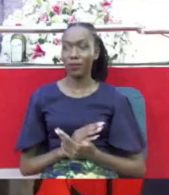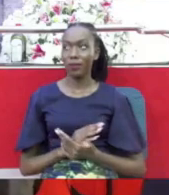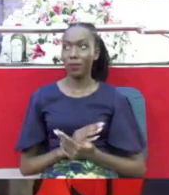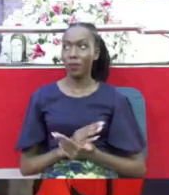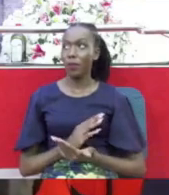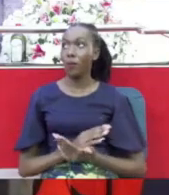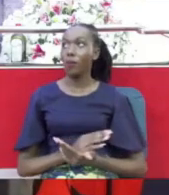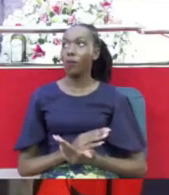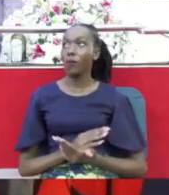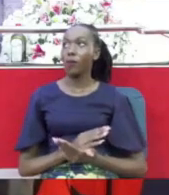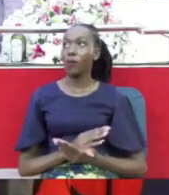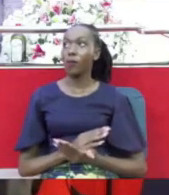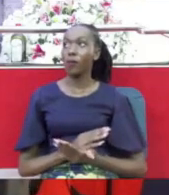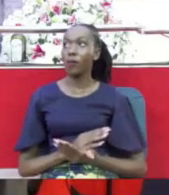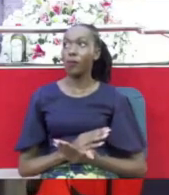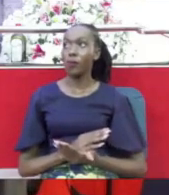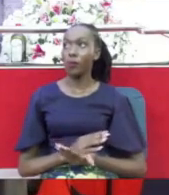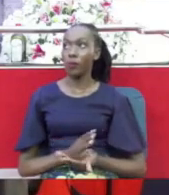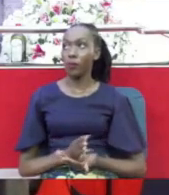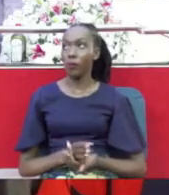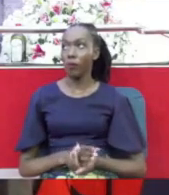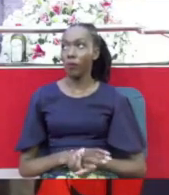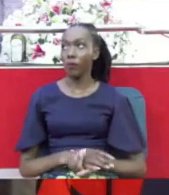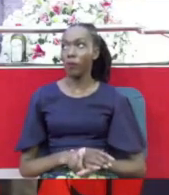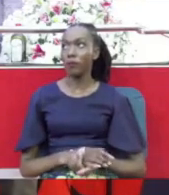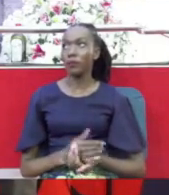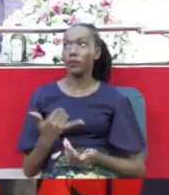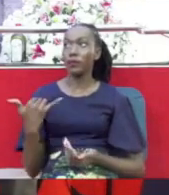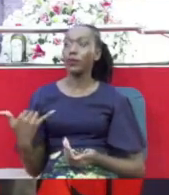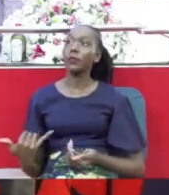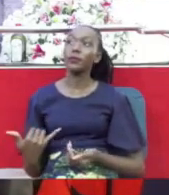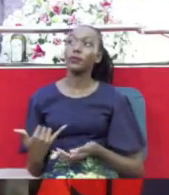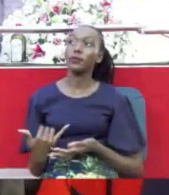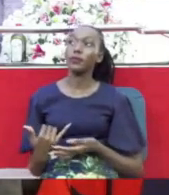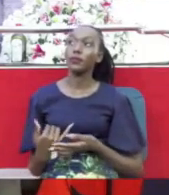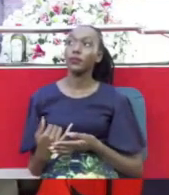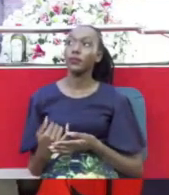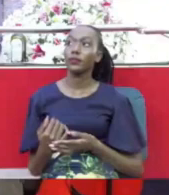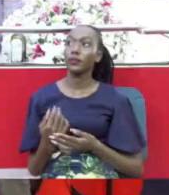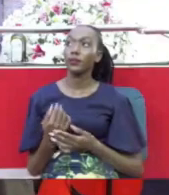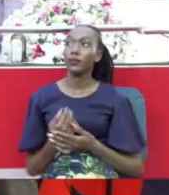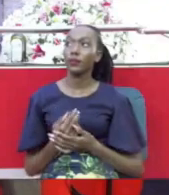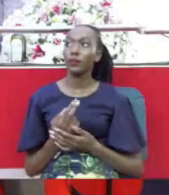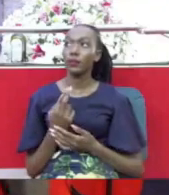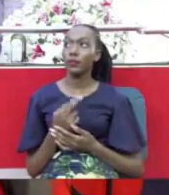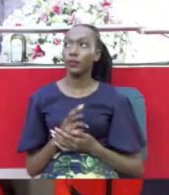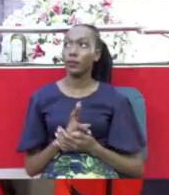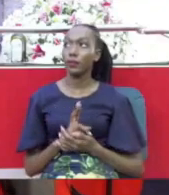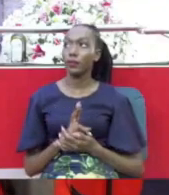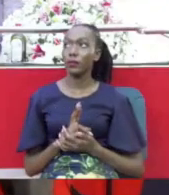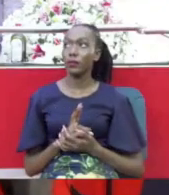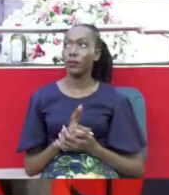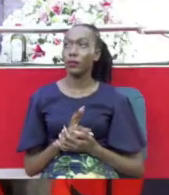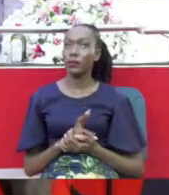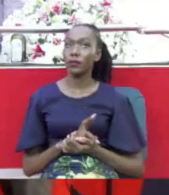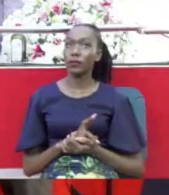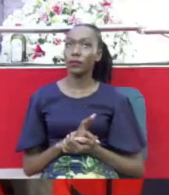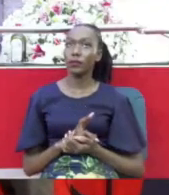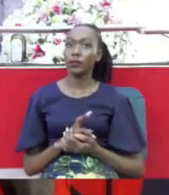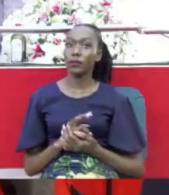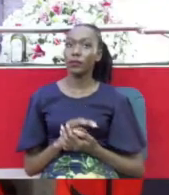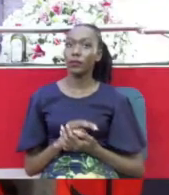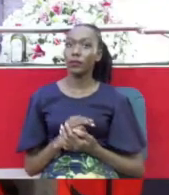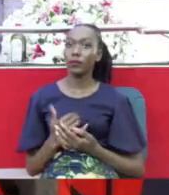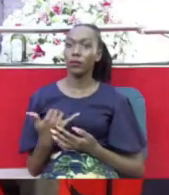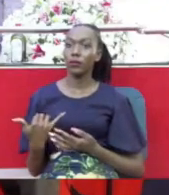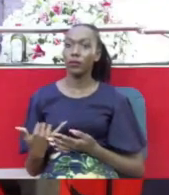is, na ni ukweli, that the youth are the cream of the human capital. Ya